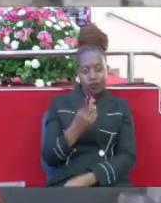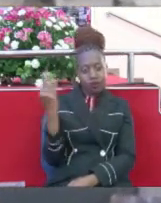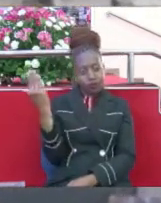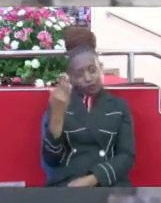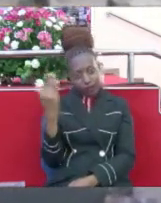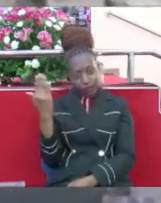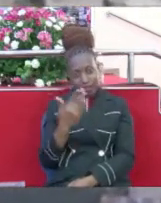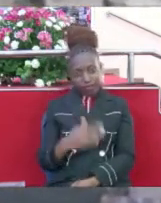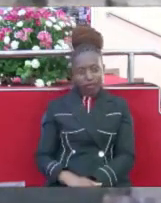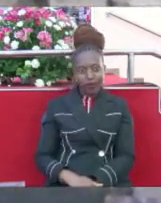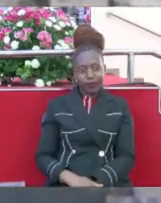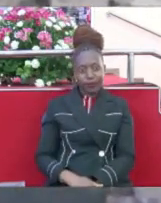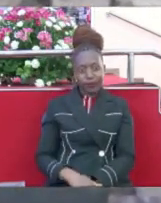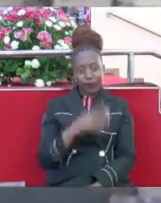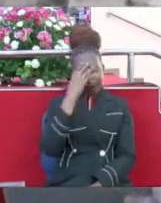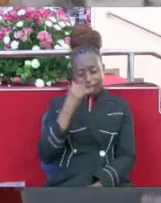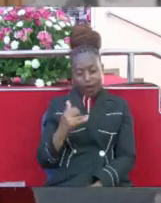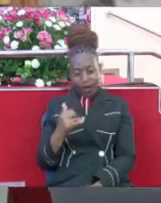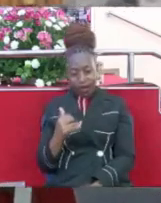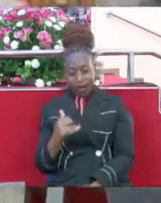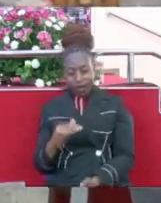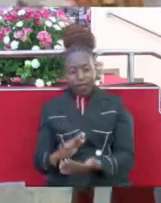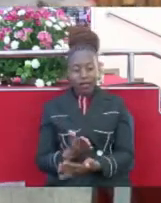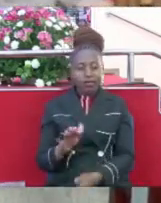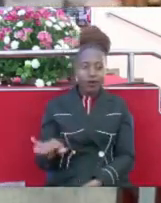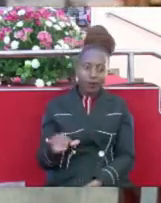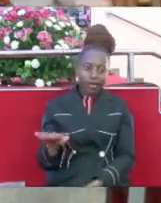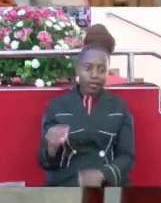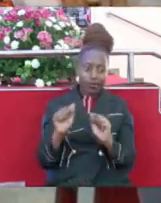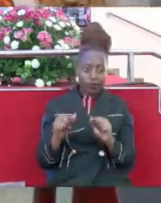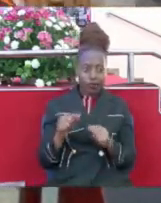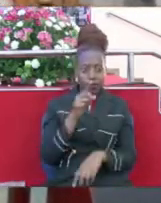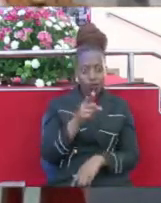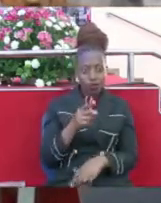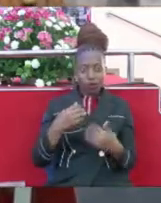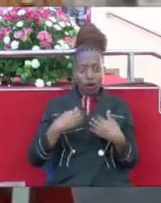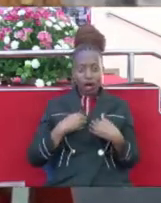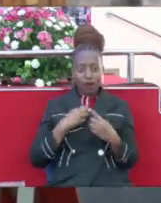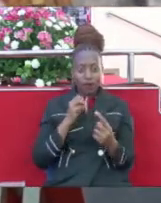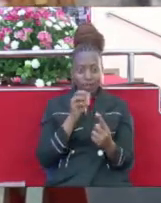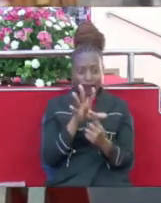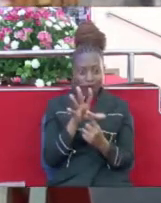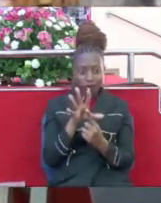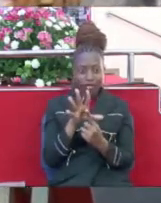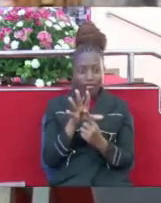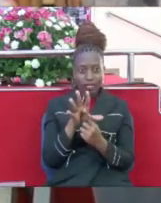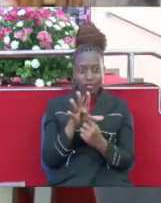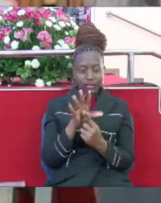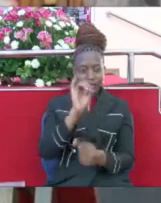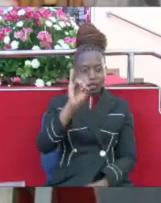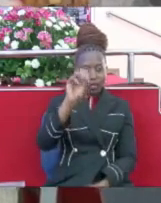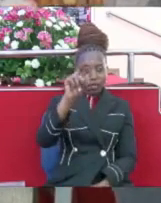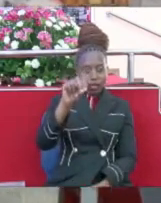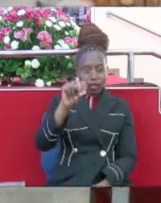are places where you can be able to have influence in that the pastors in this church, the bishop in this church may not